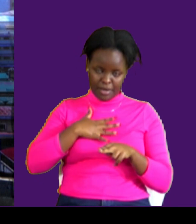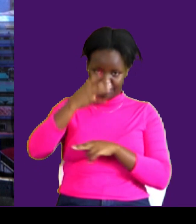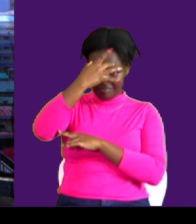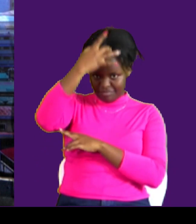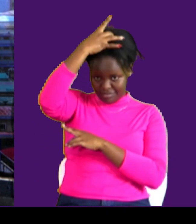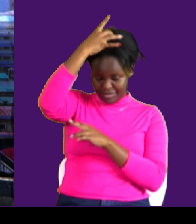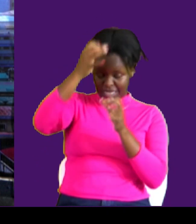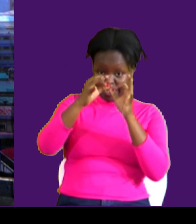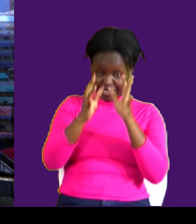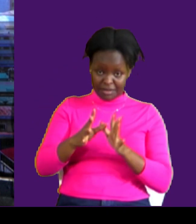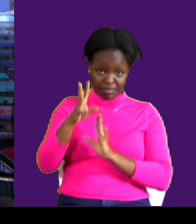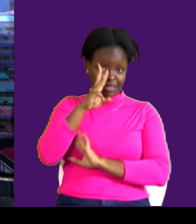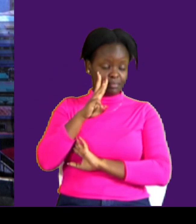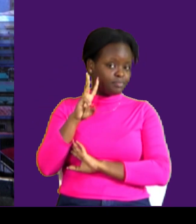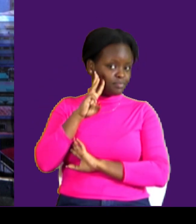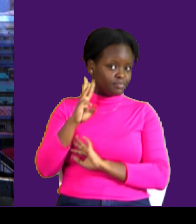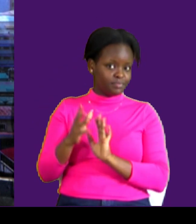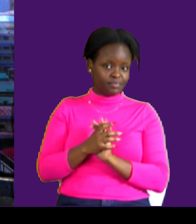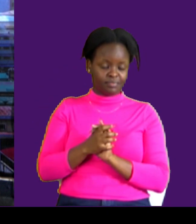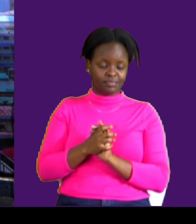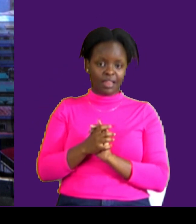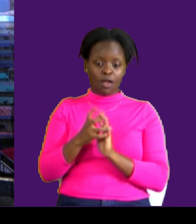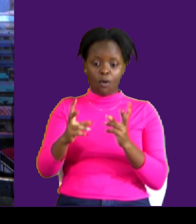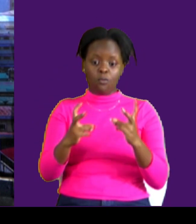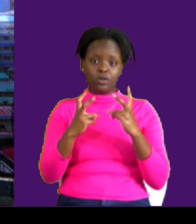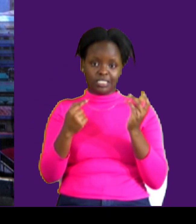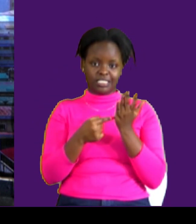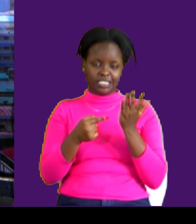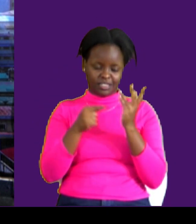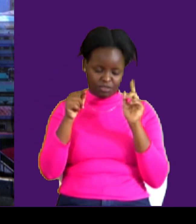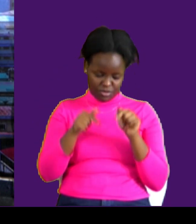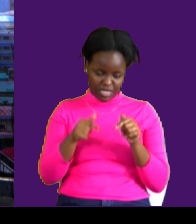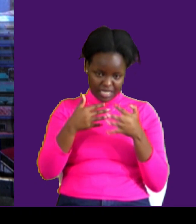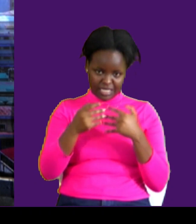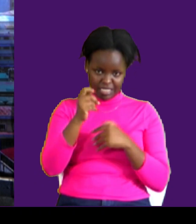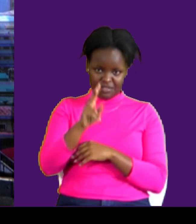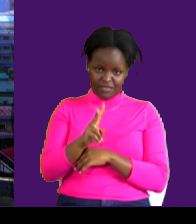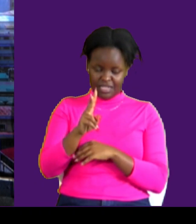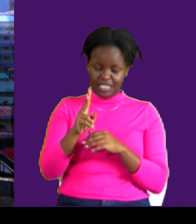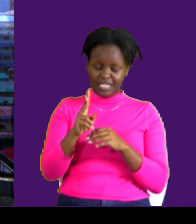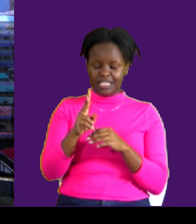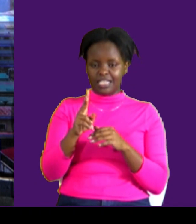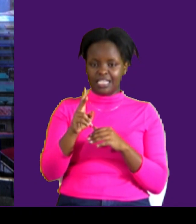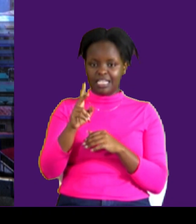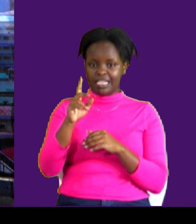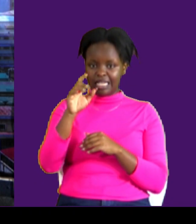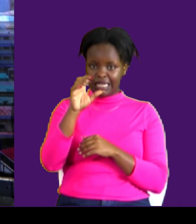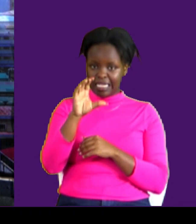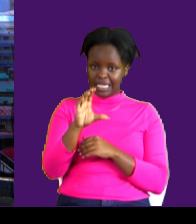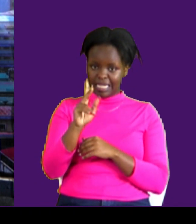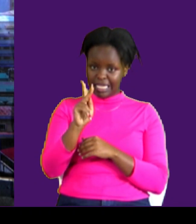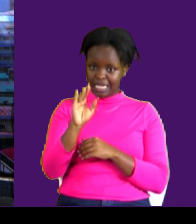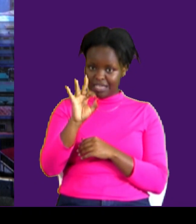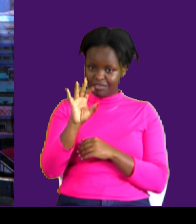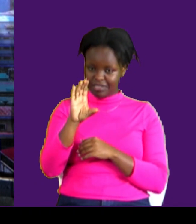language interpreter was Wanja Mede. You've been watching Tech Today on Science TV, courtesy of Kenya Society for the Blind.